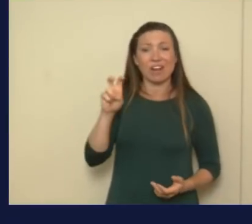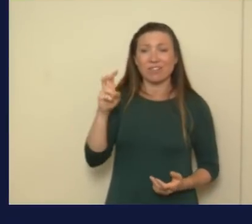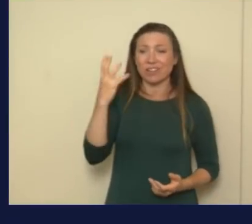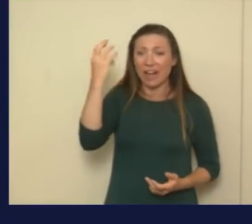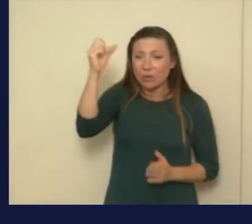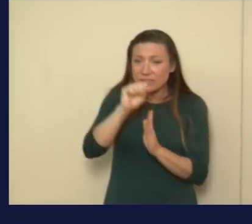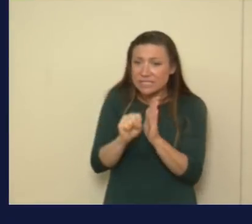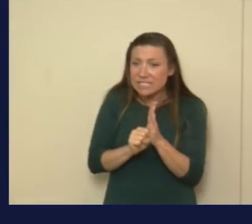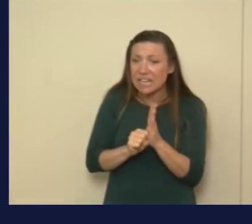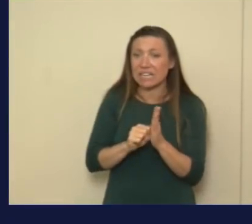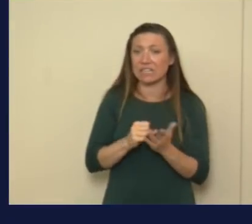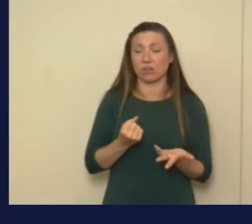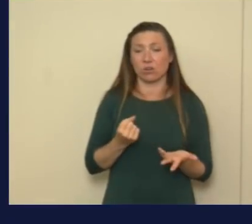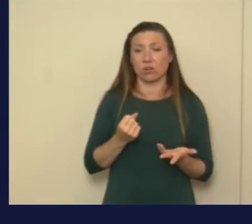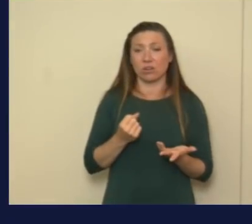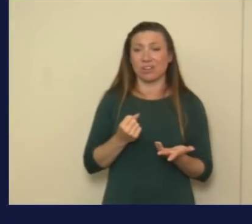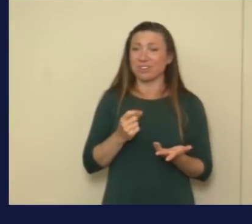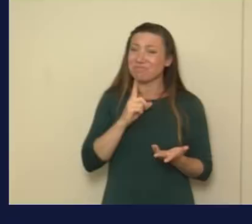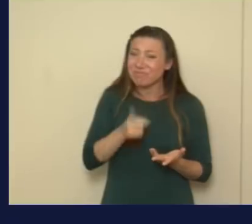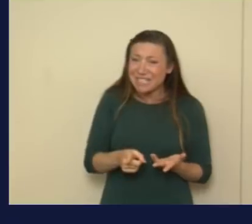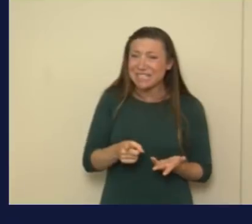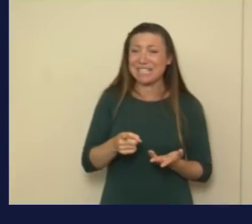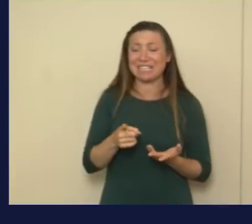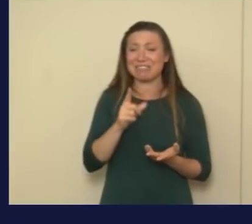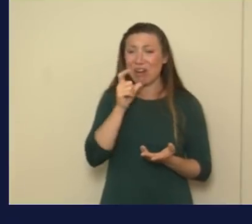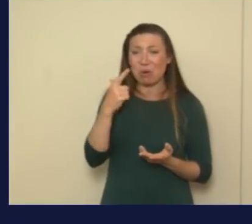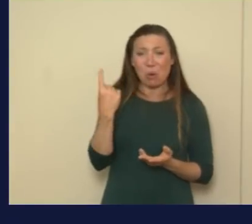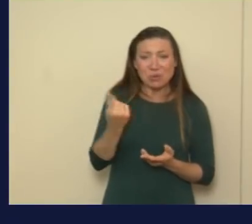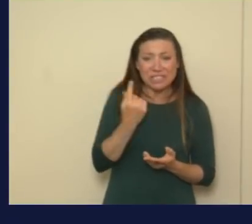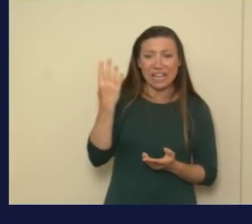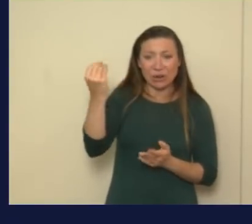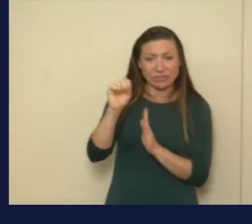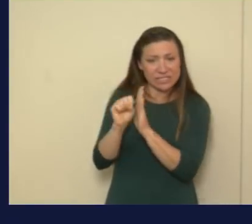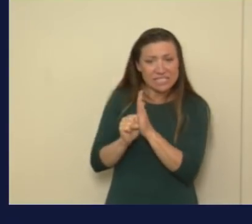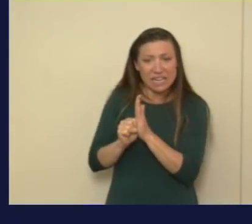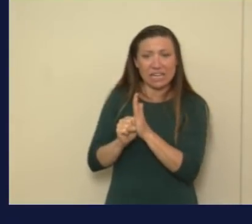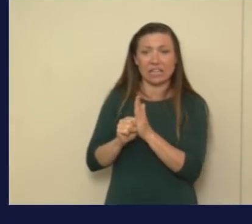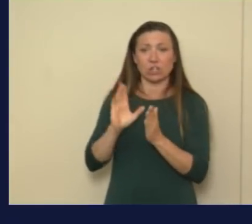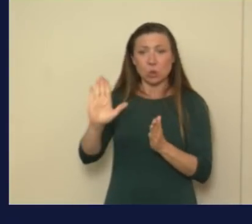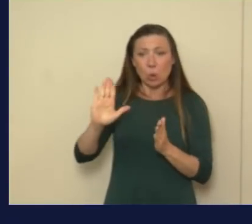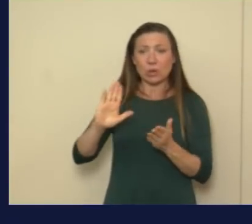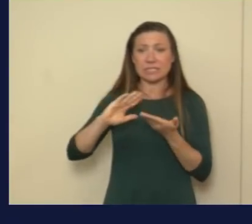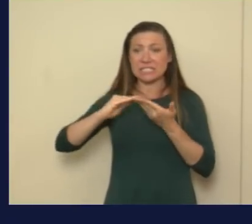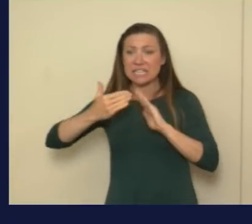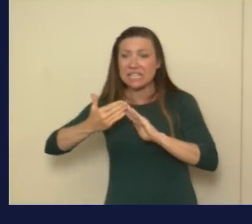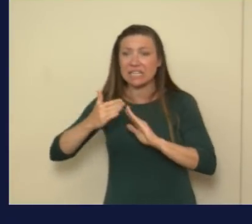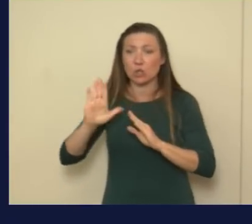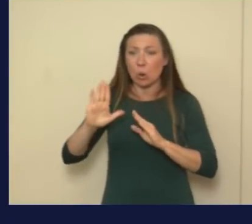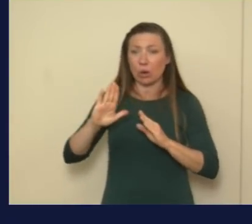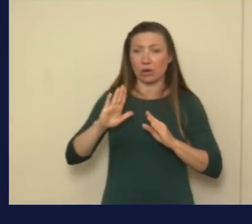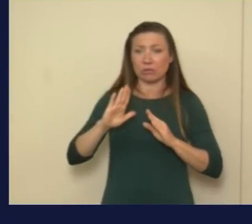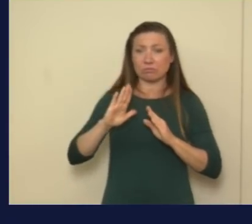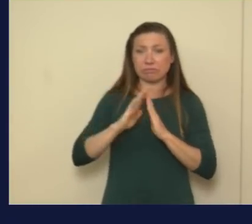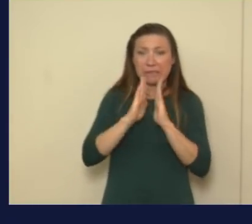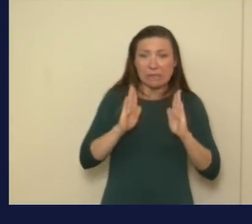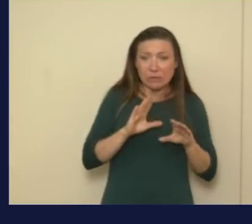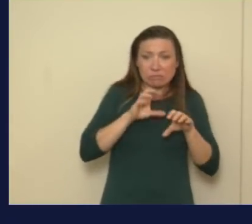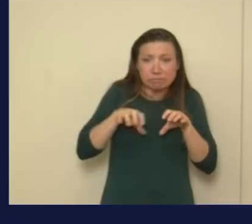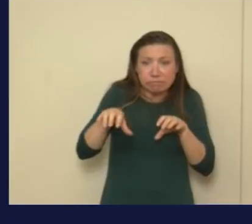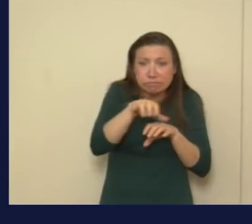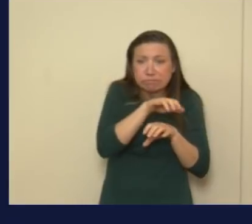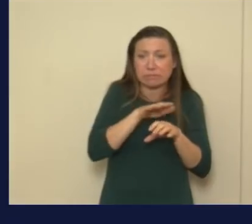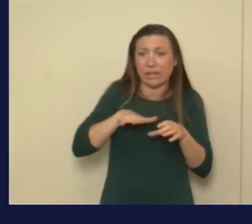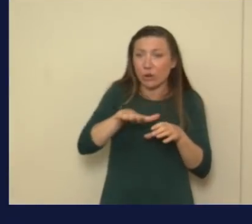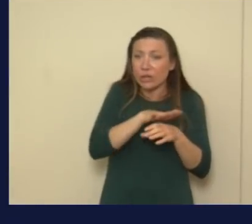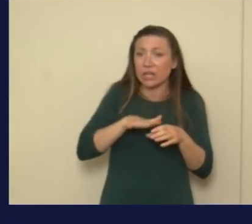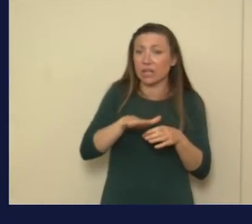cities or even their neighborhoods. You must stay home again to the greatest extent possible. I already said do not travel